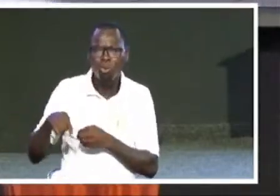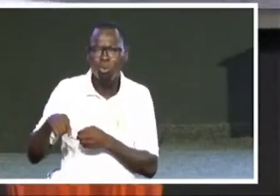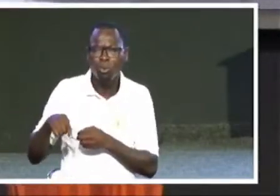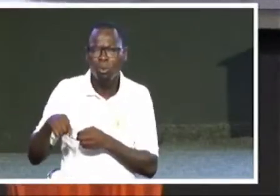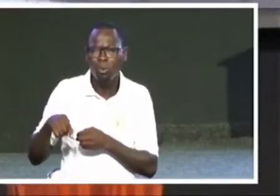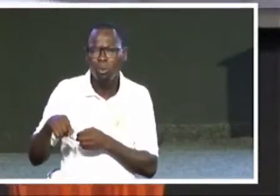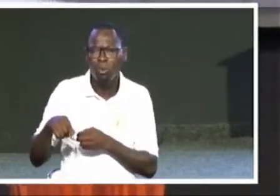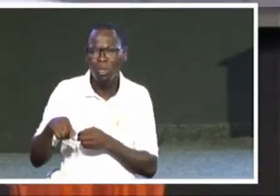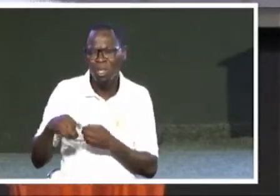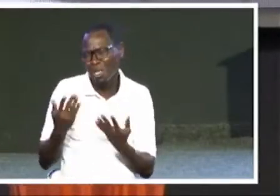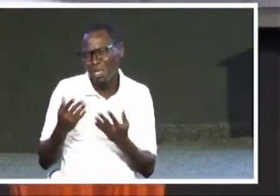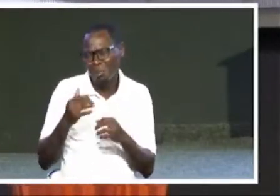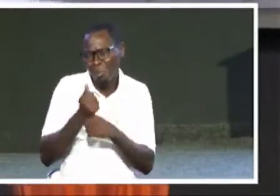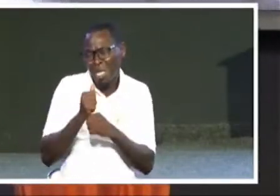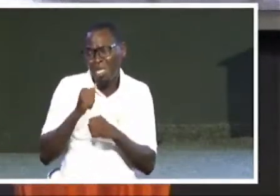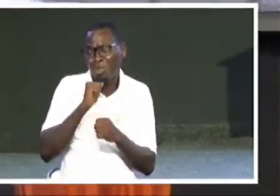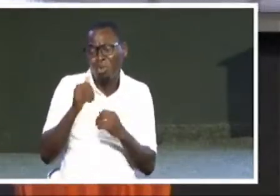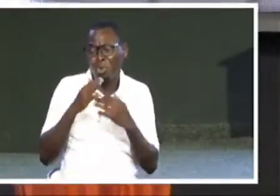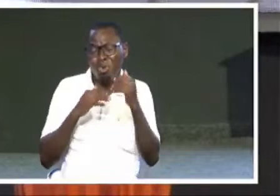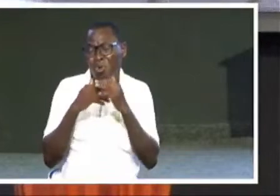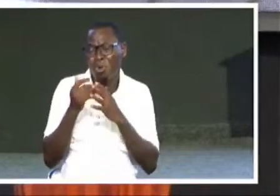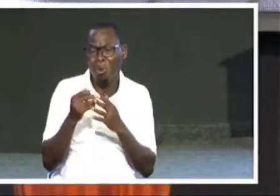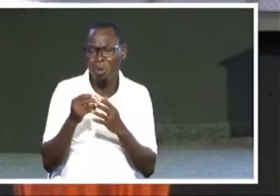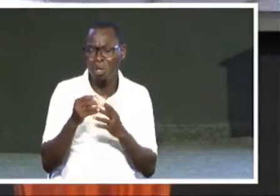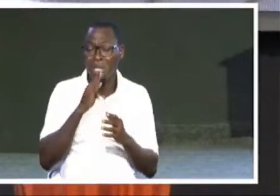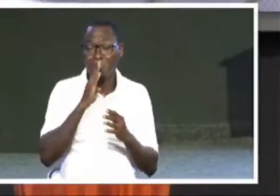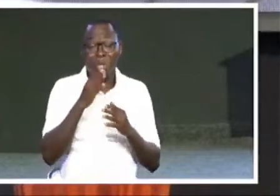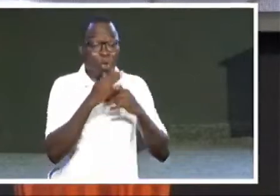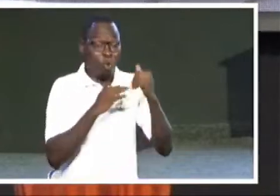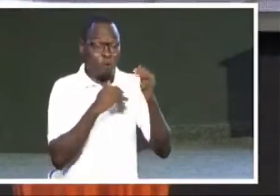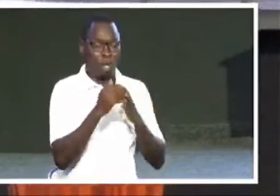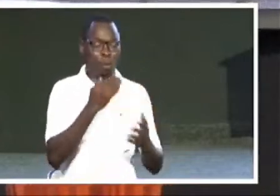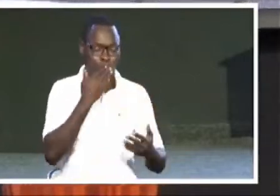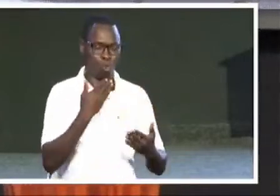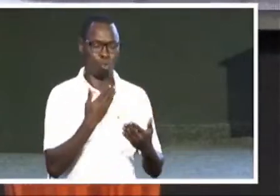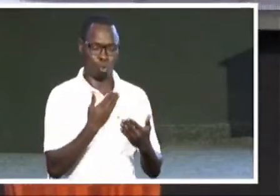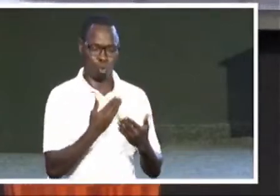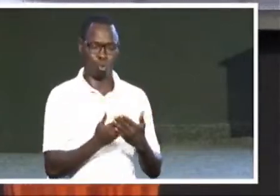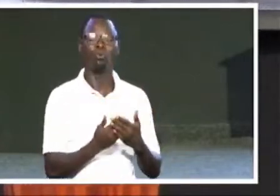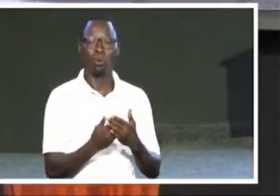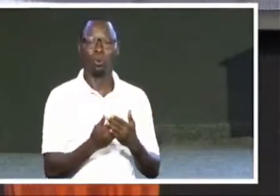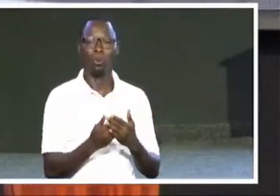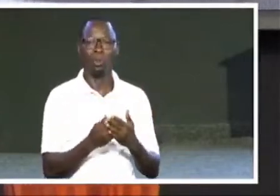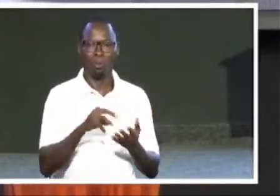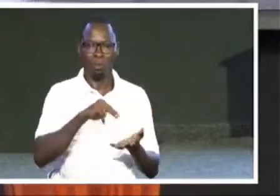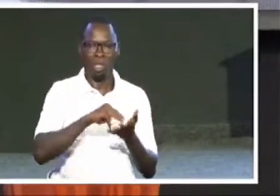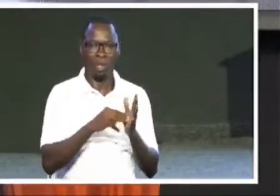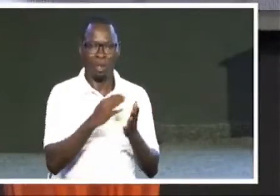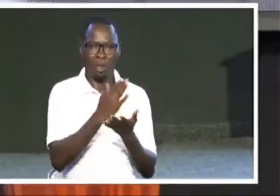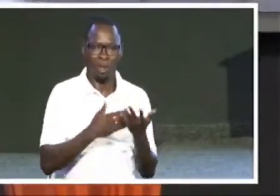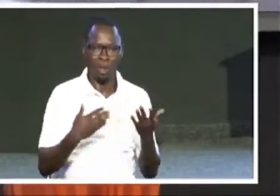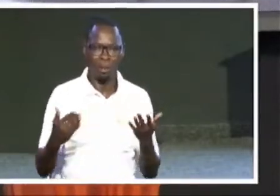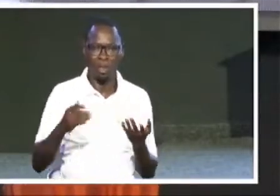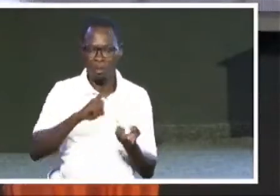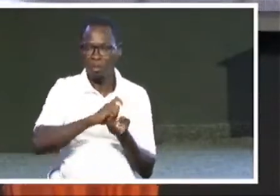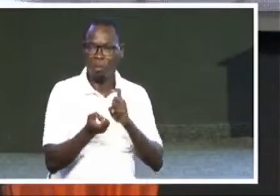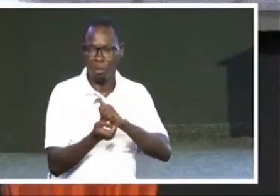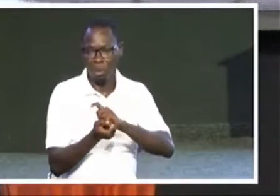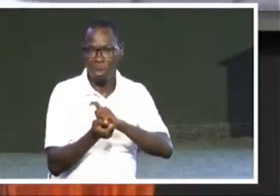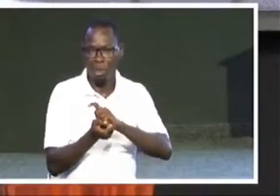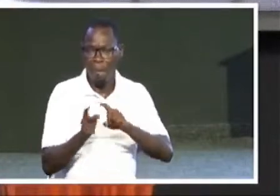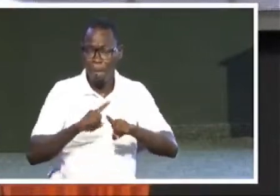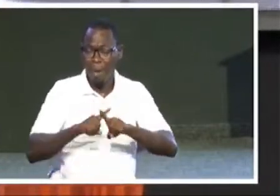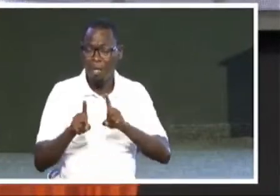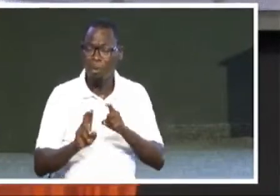you uncomfortable? Because being uncomfortable is a good thing. It means that something has to change. When you look at